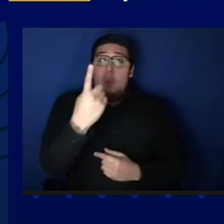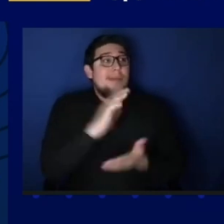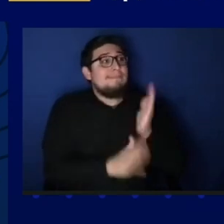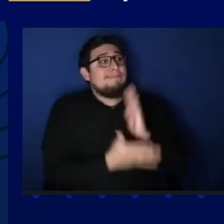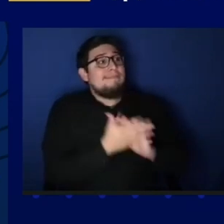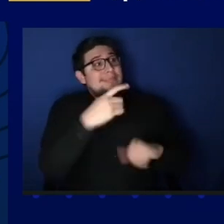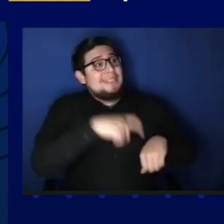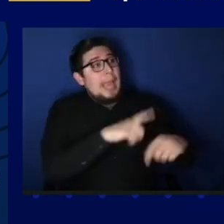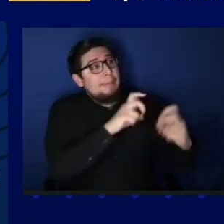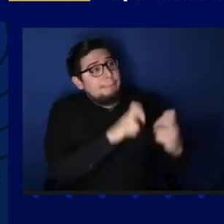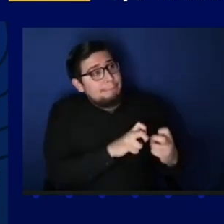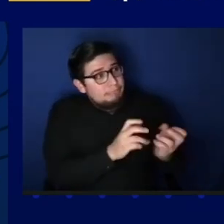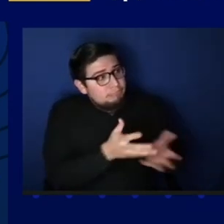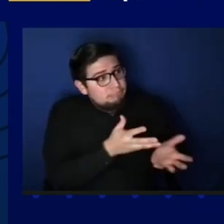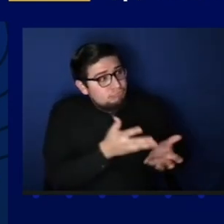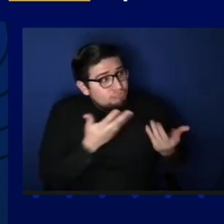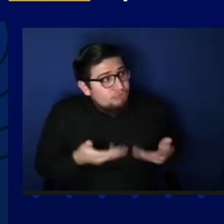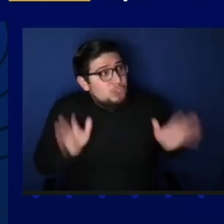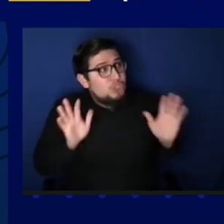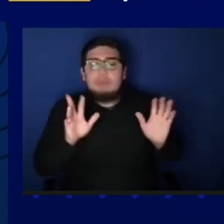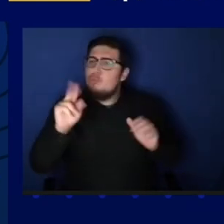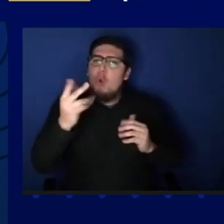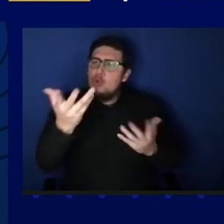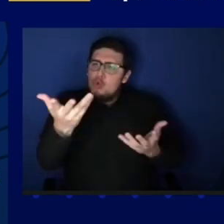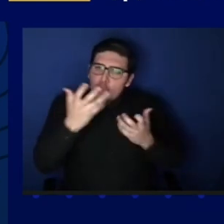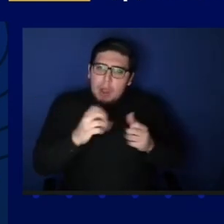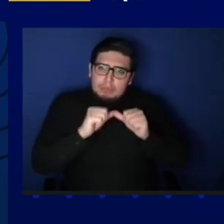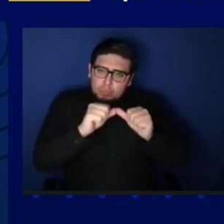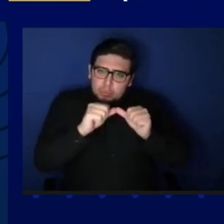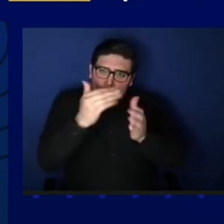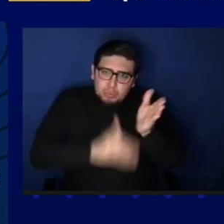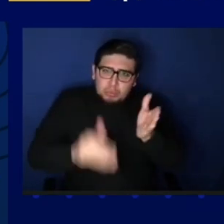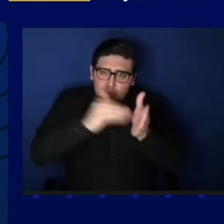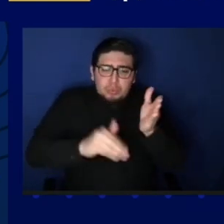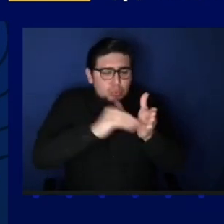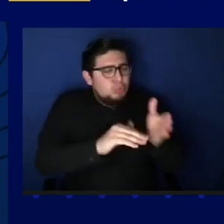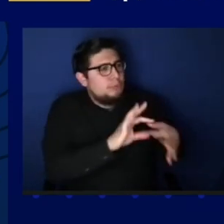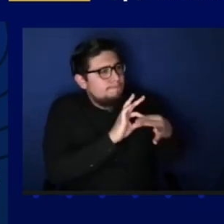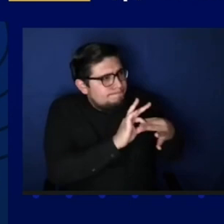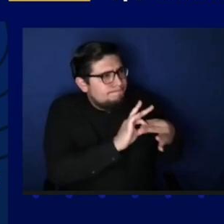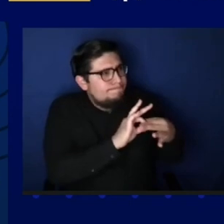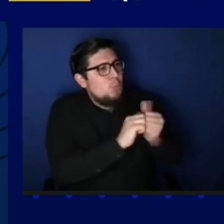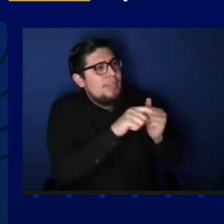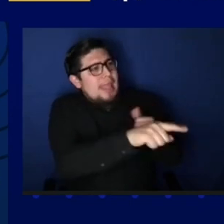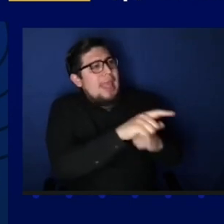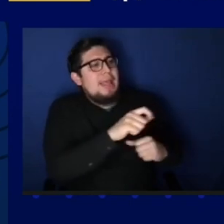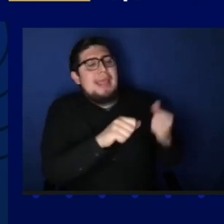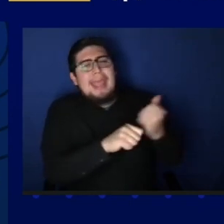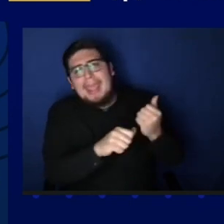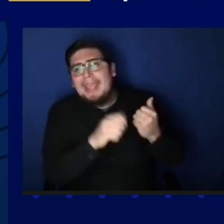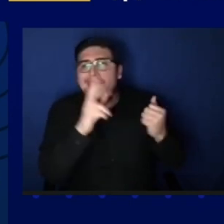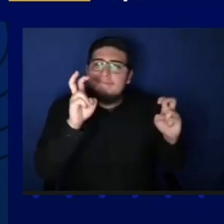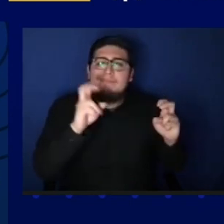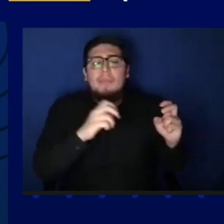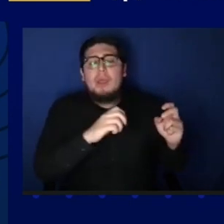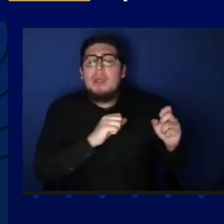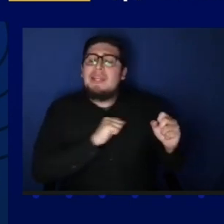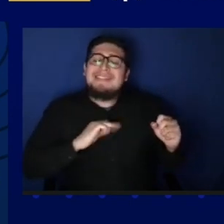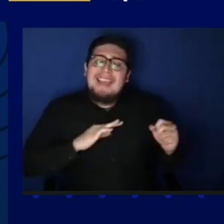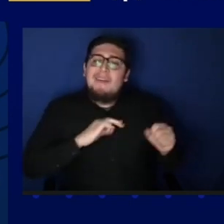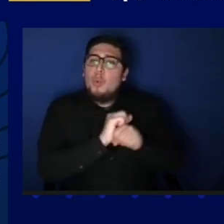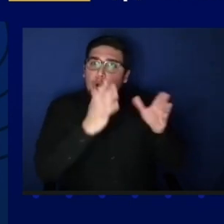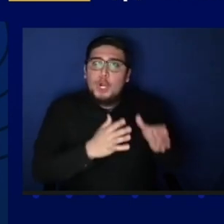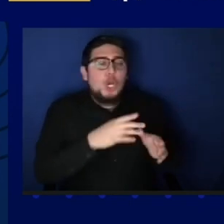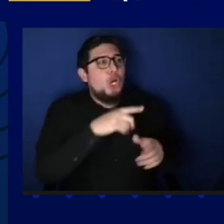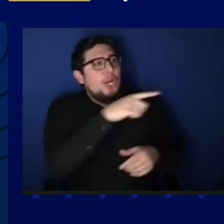this staff worker who's actually advising. And in many times, they're writing the policy for your